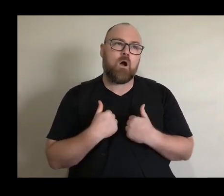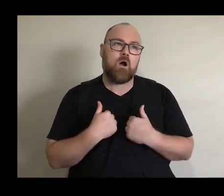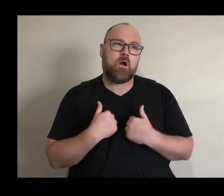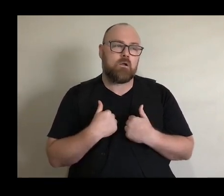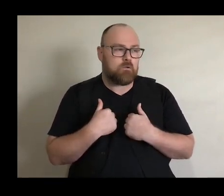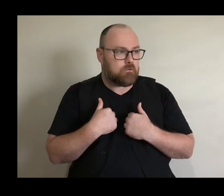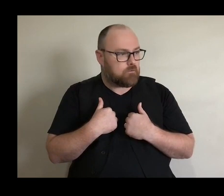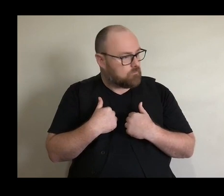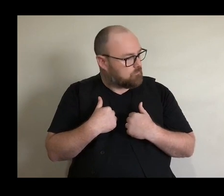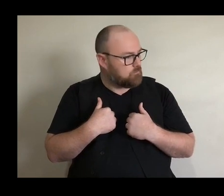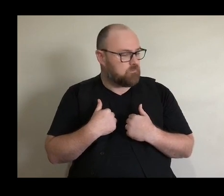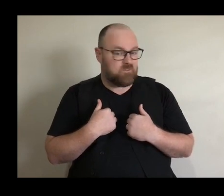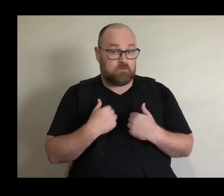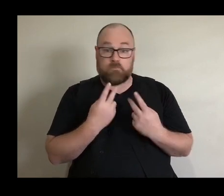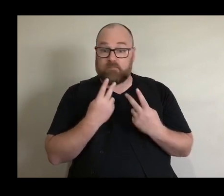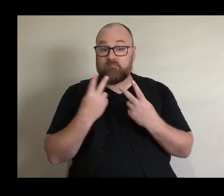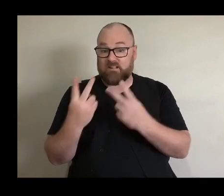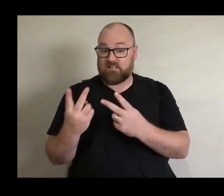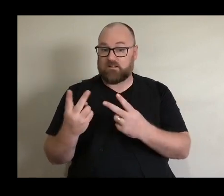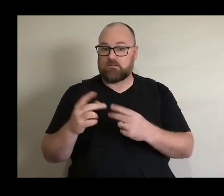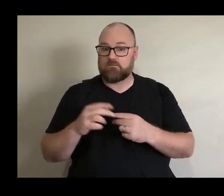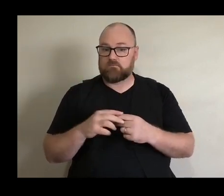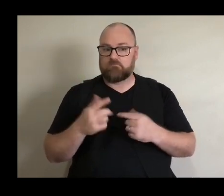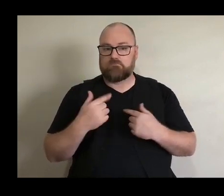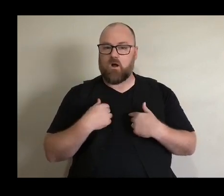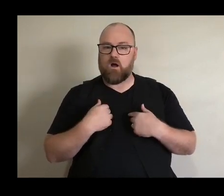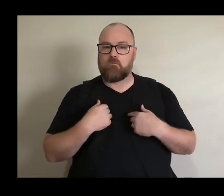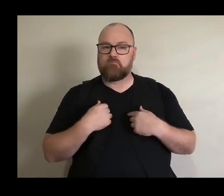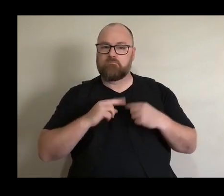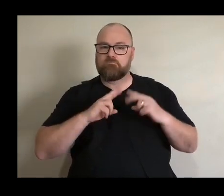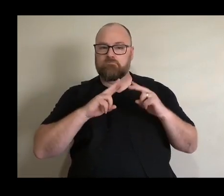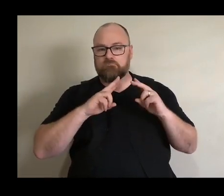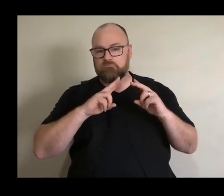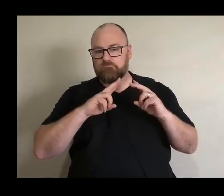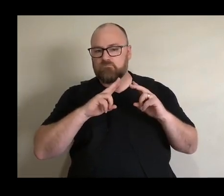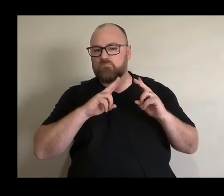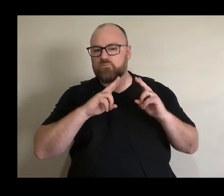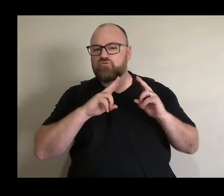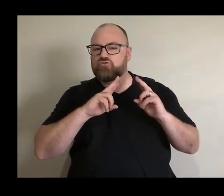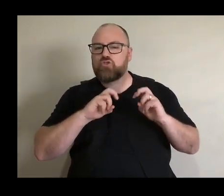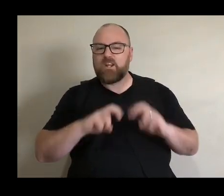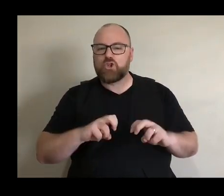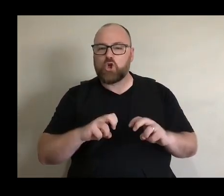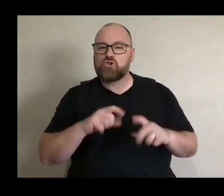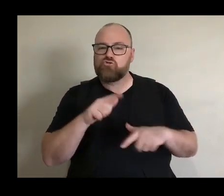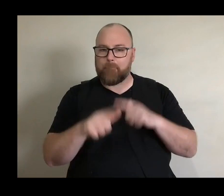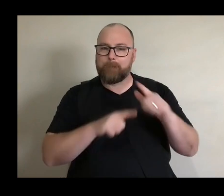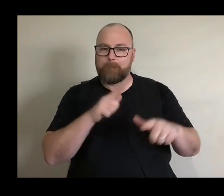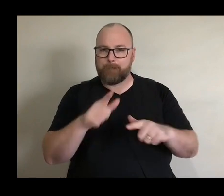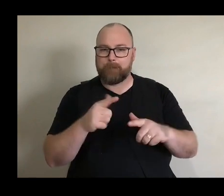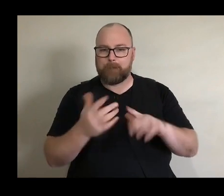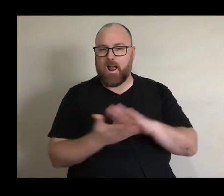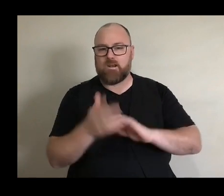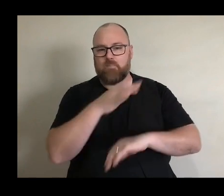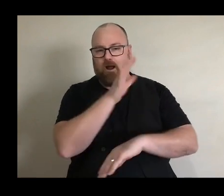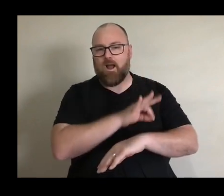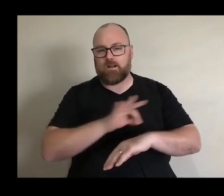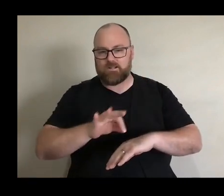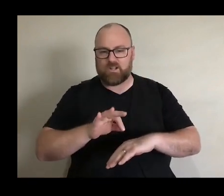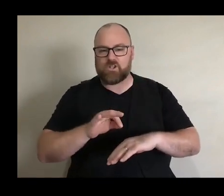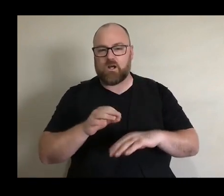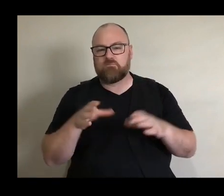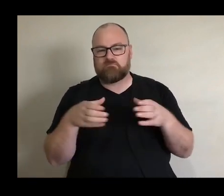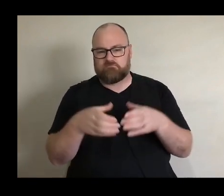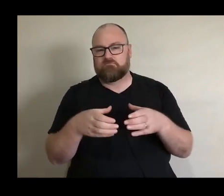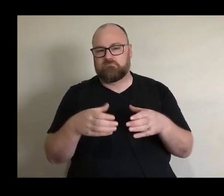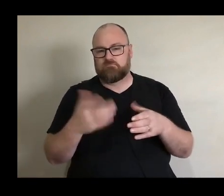I was visiting on a research trip that I had taken as a part of the architecture faculty where I